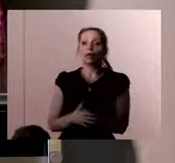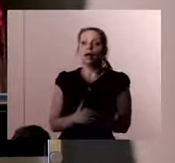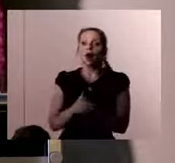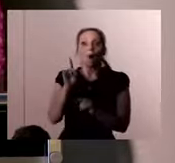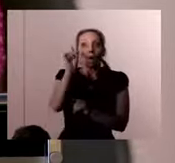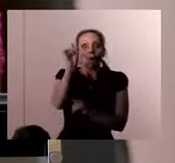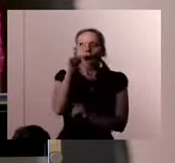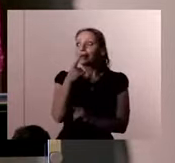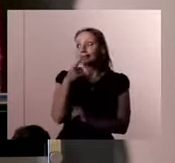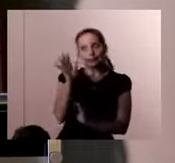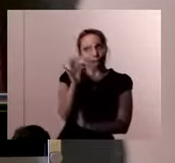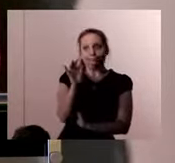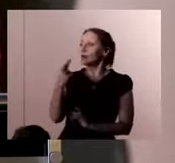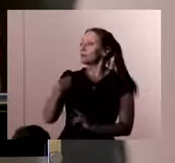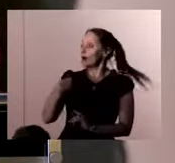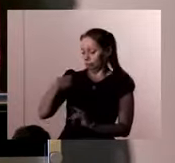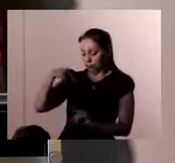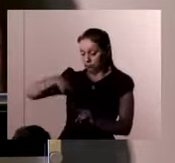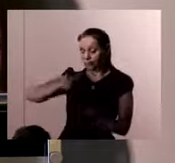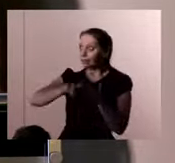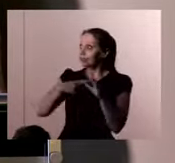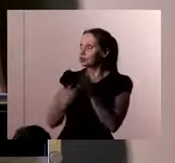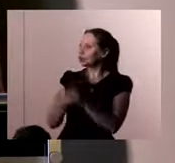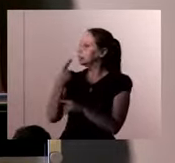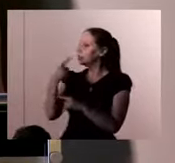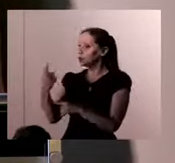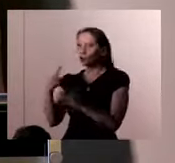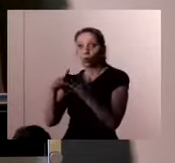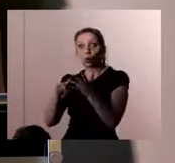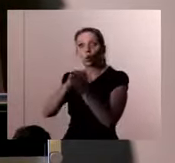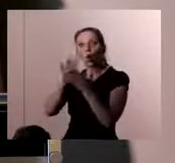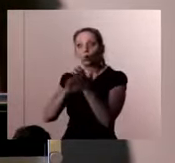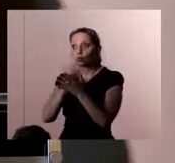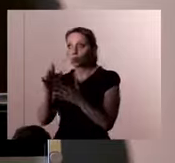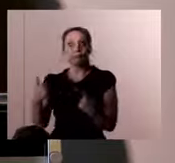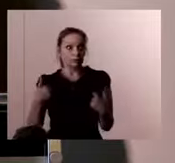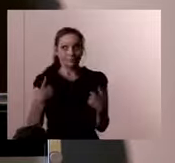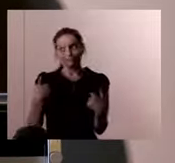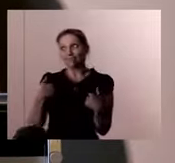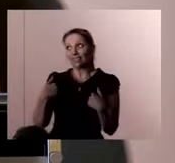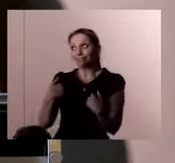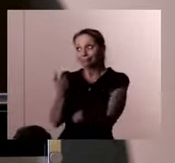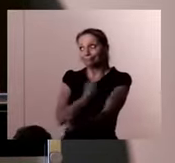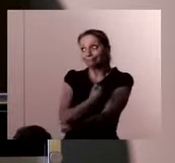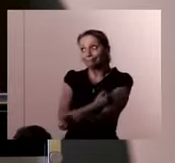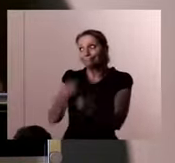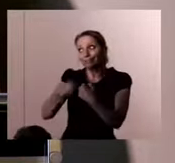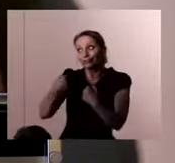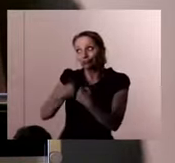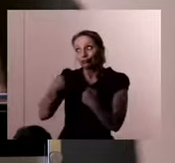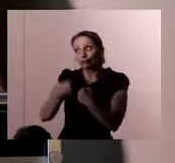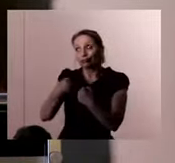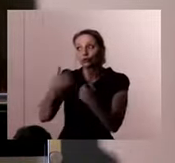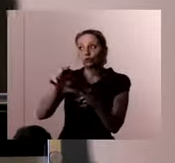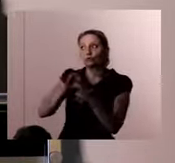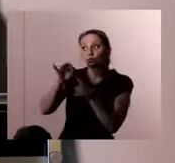confessor, Oprah Winfrey, that he had, in fact, taken illegal performance-enhancing drugs. Since